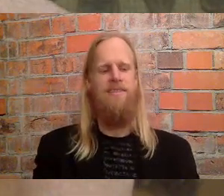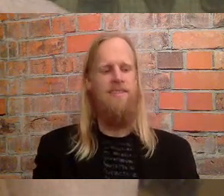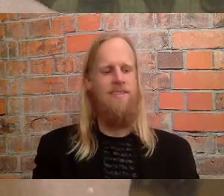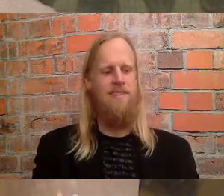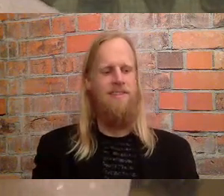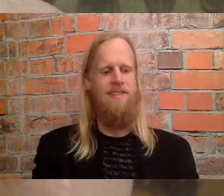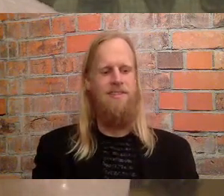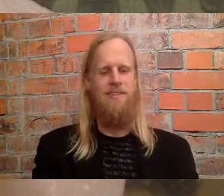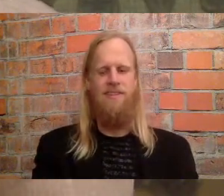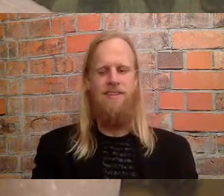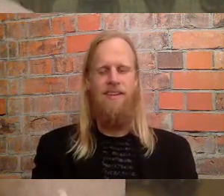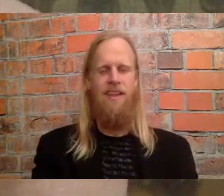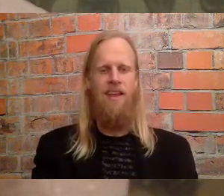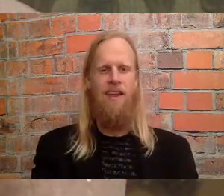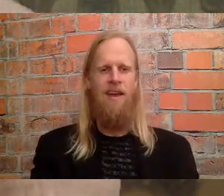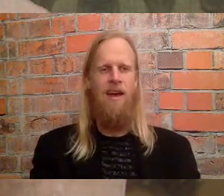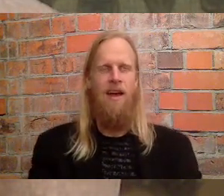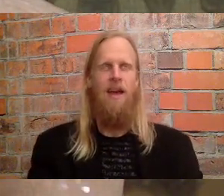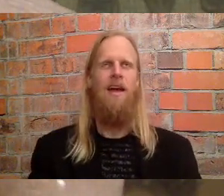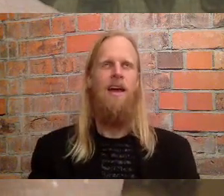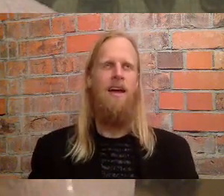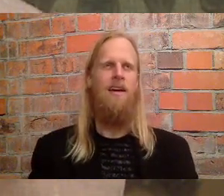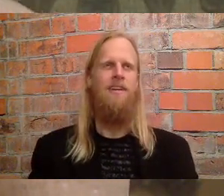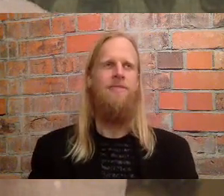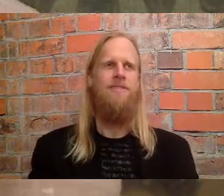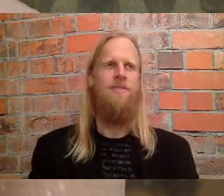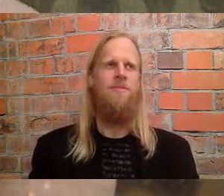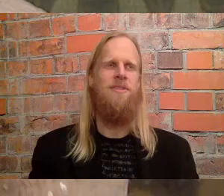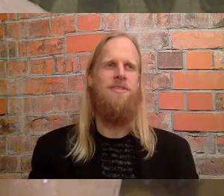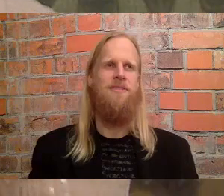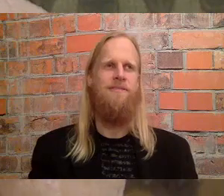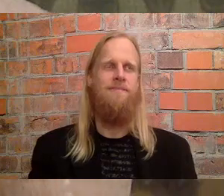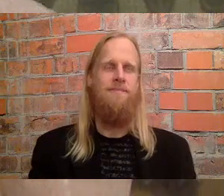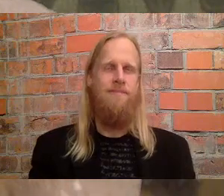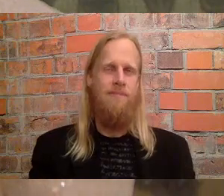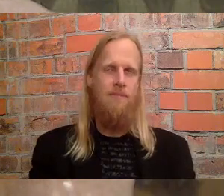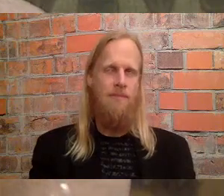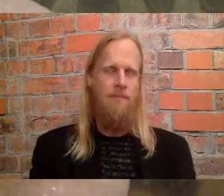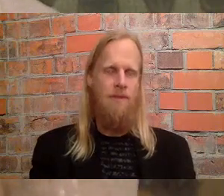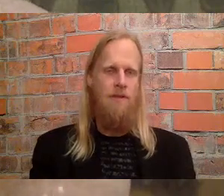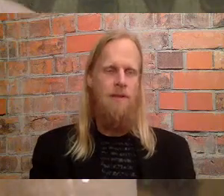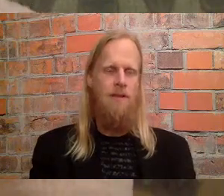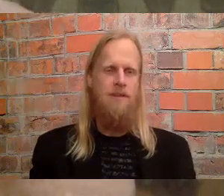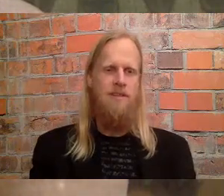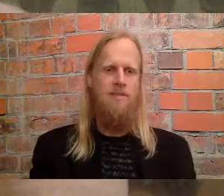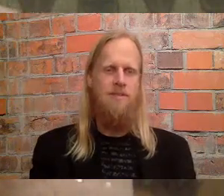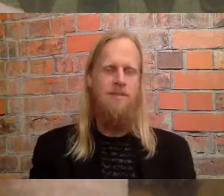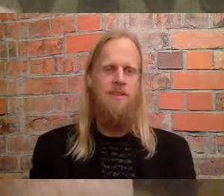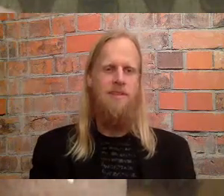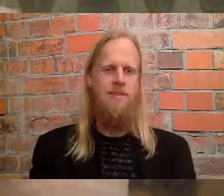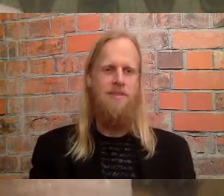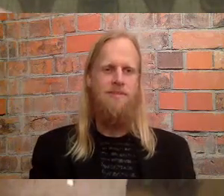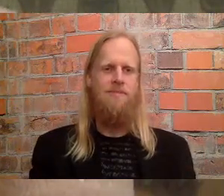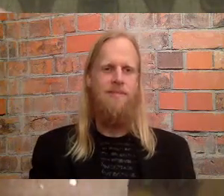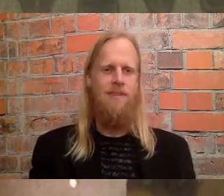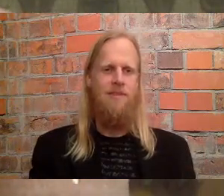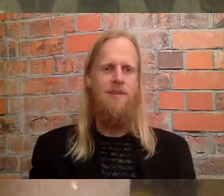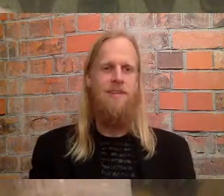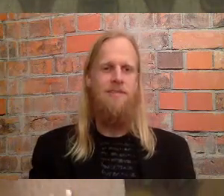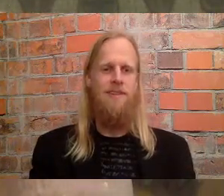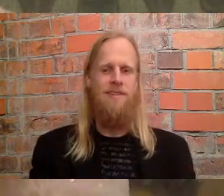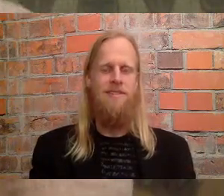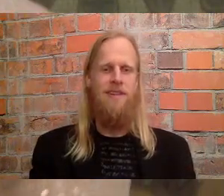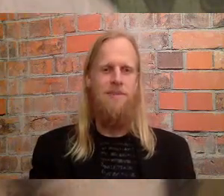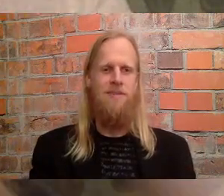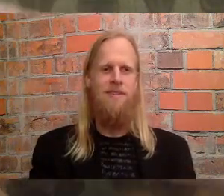I give myself permission to come into alignment with my divine assignment.